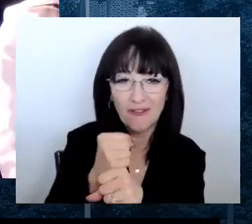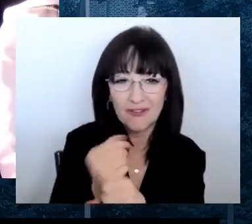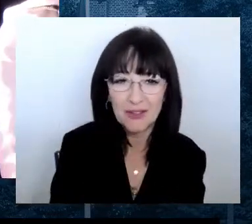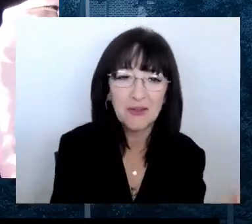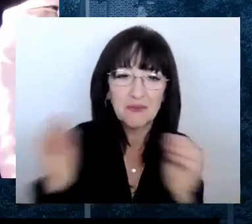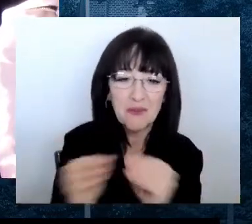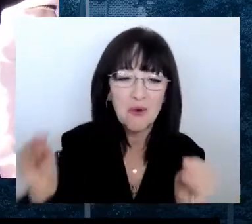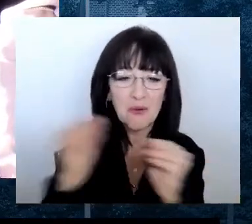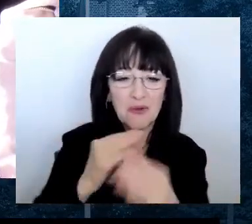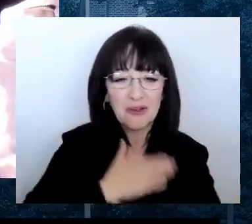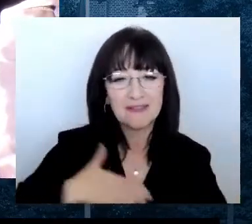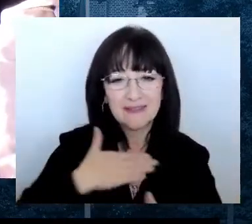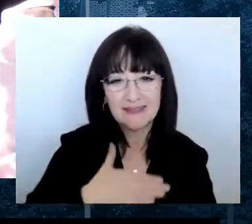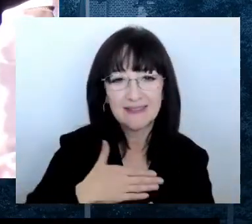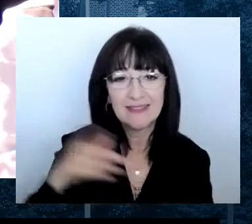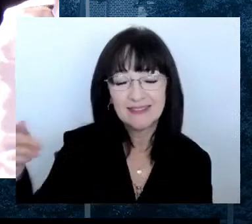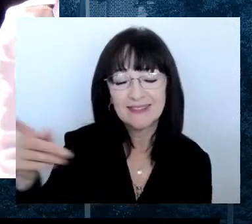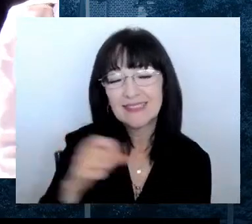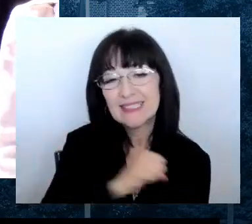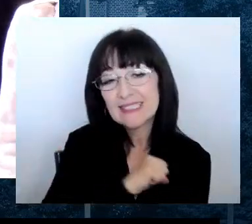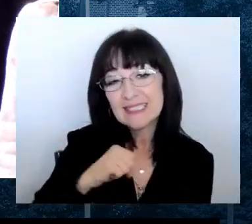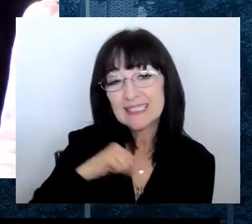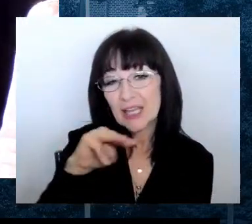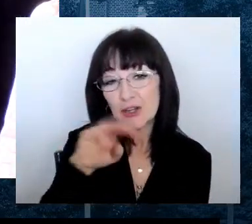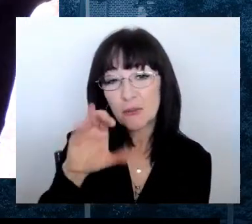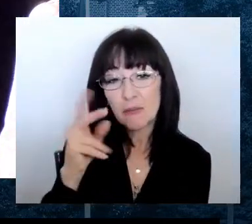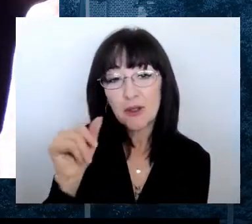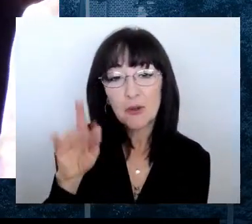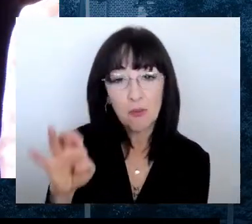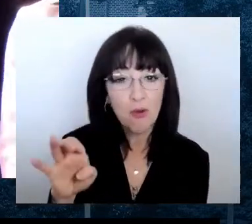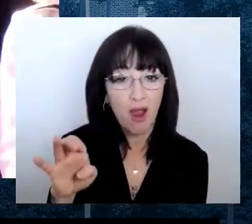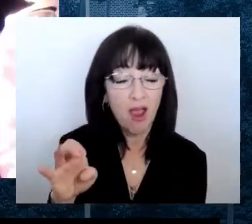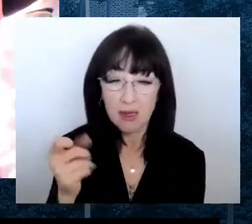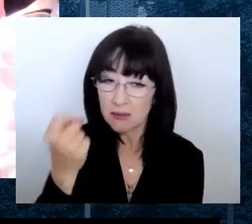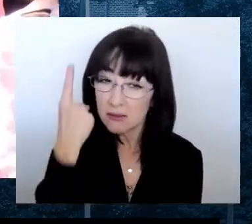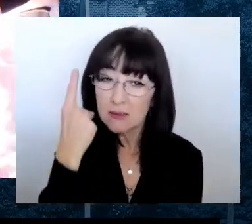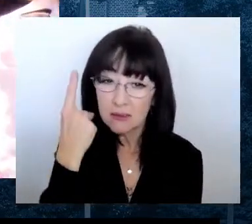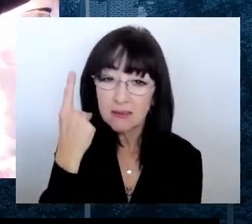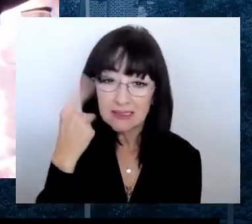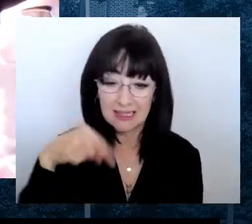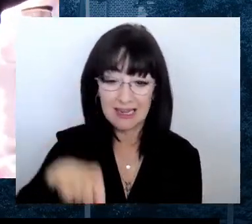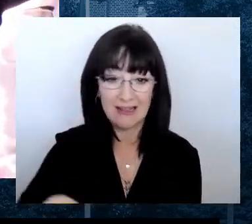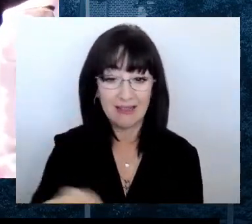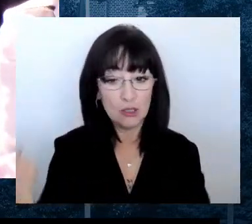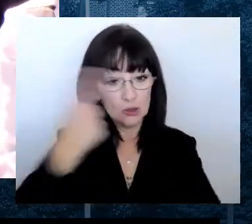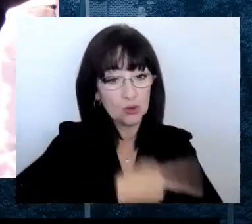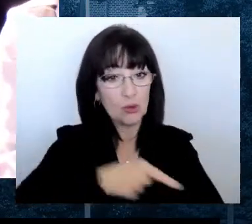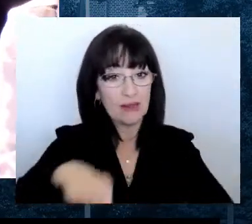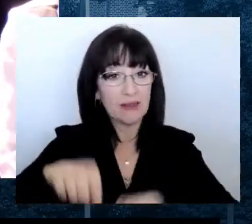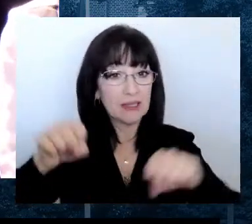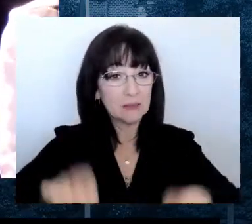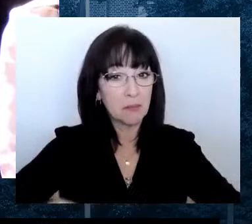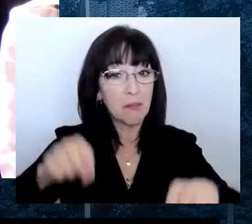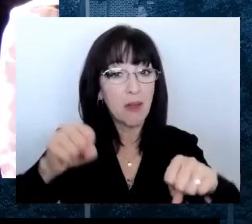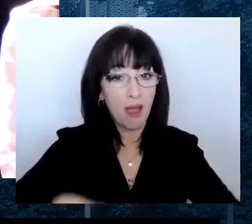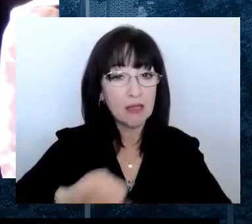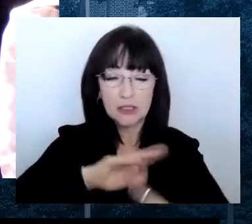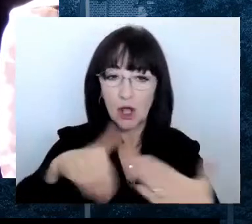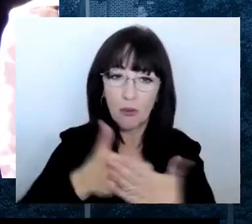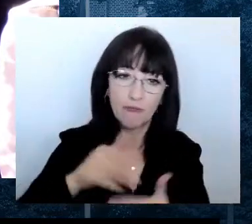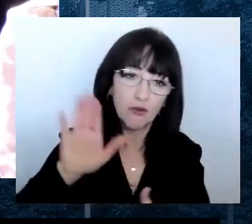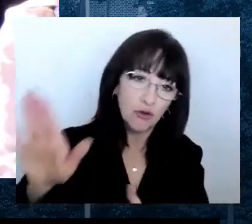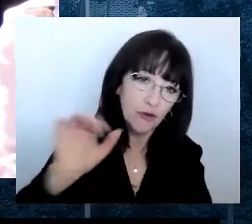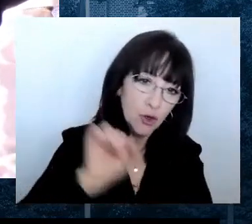And Senator McBride already did this, but I'll do it again. I was going to say that this is only possible because of all of Sarah McBride's efforts, but all of Sarah McBride's efforts are